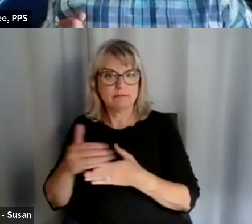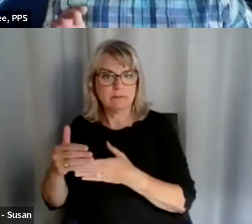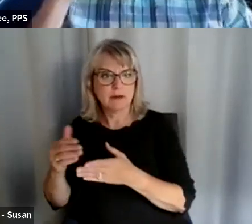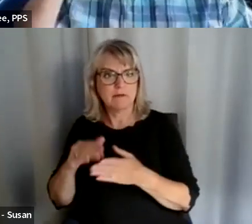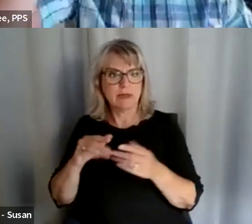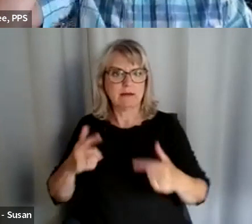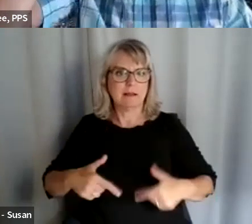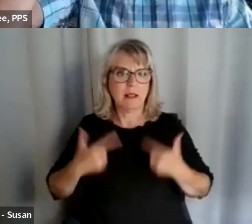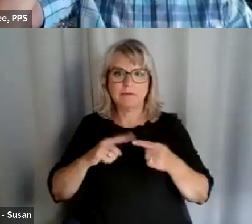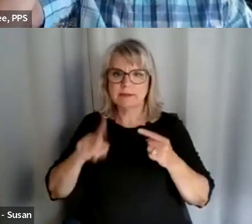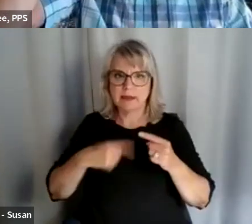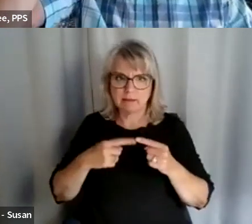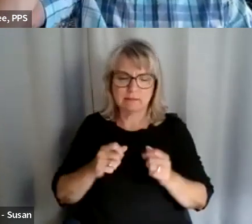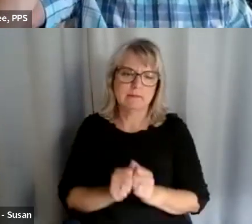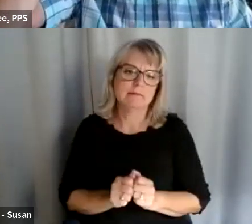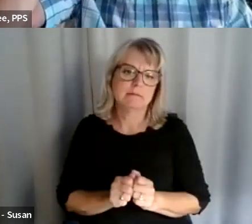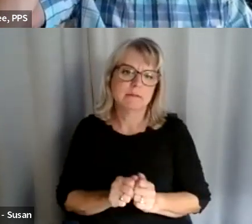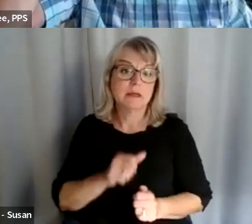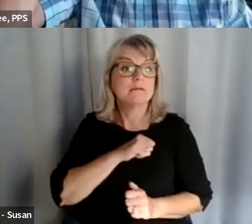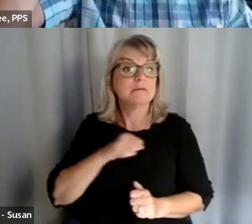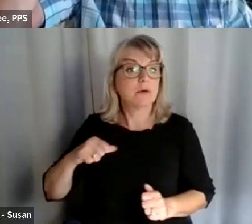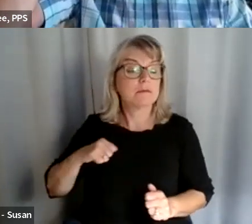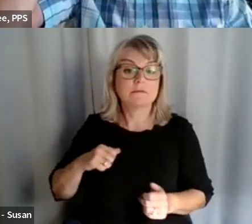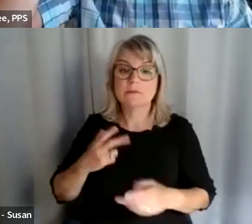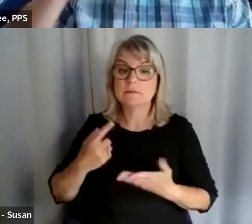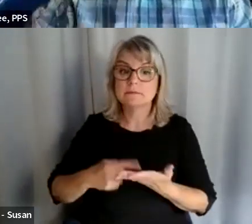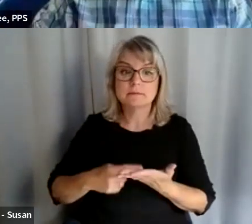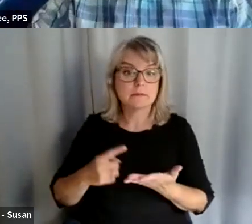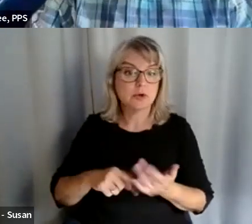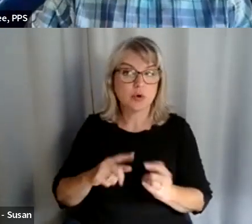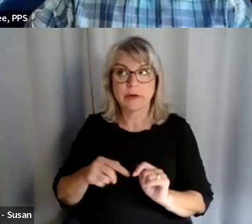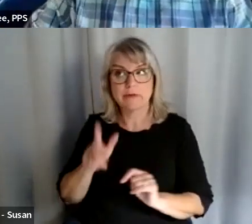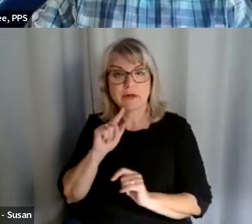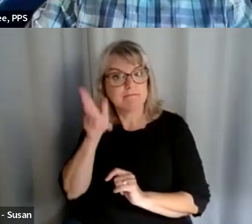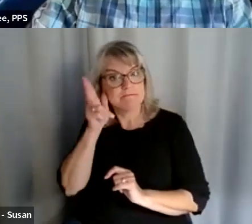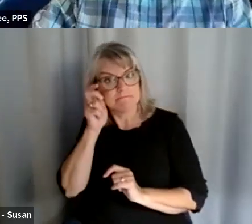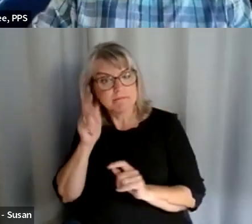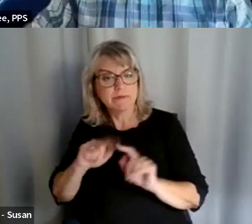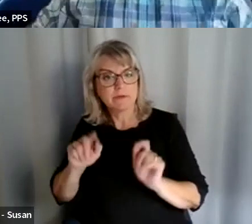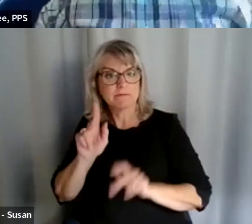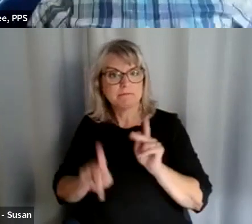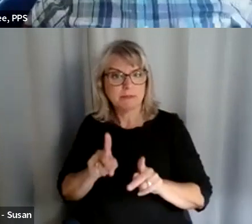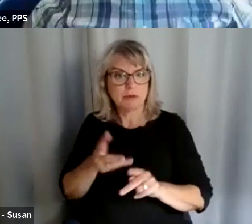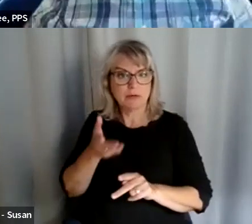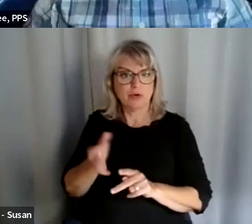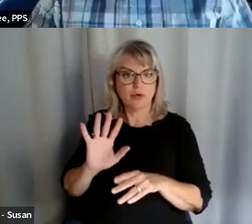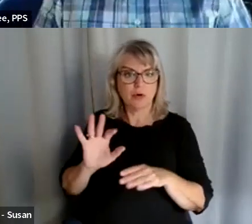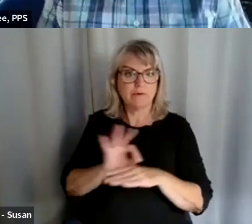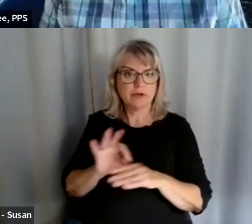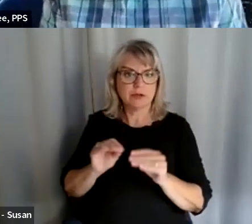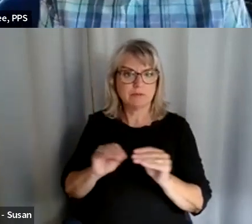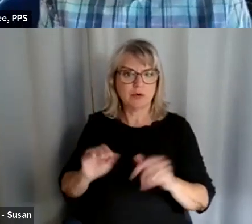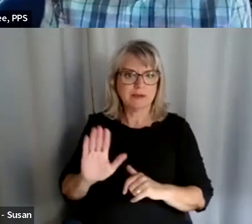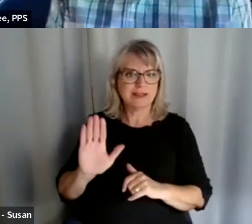lifecycle. So in August, we spoke with, or we got to hear from, individuals who are functioning more at the